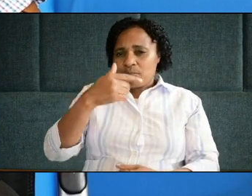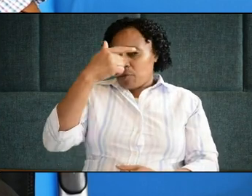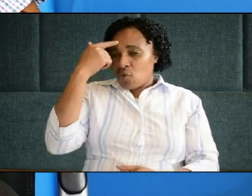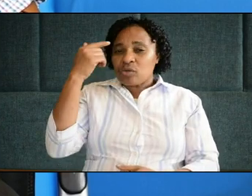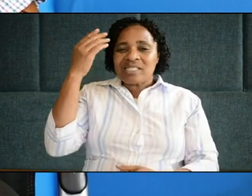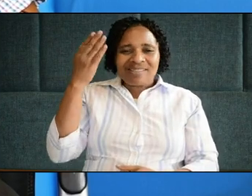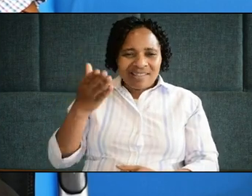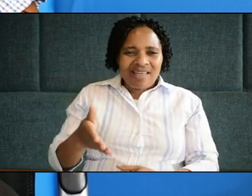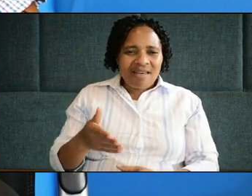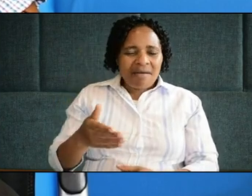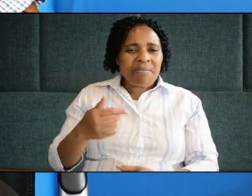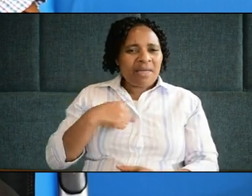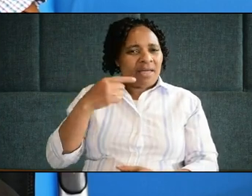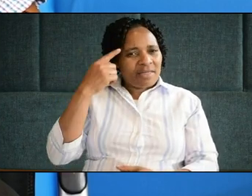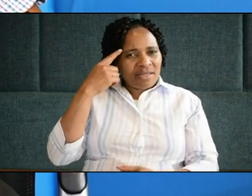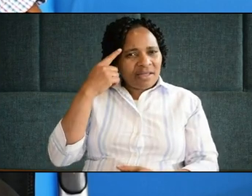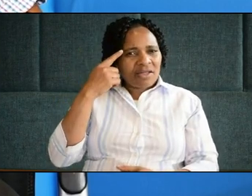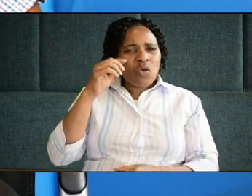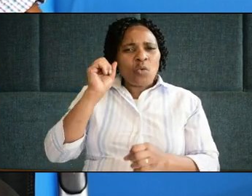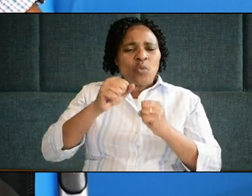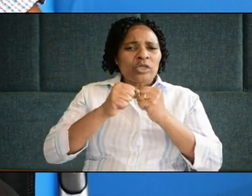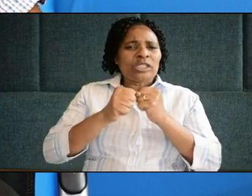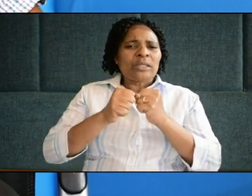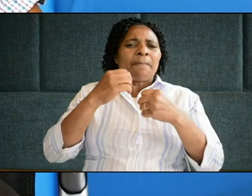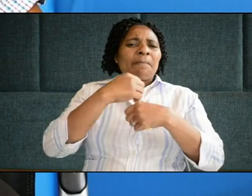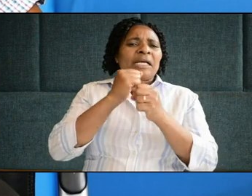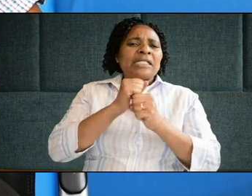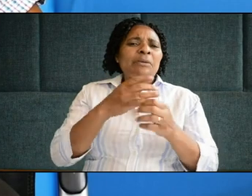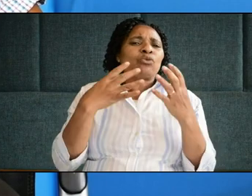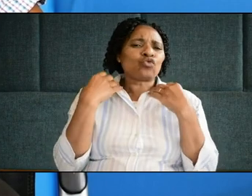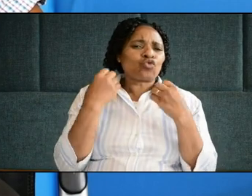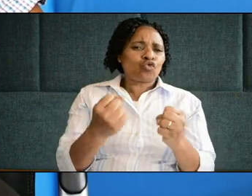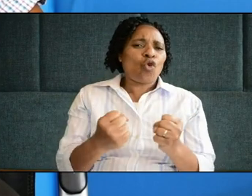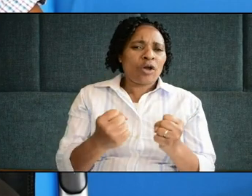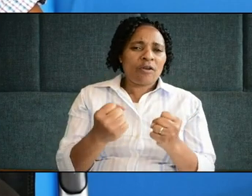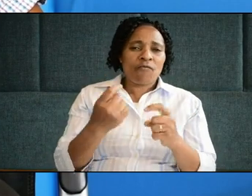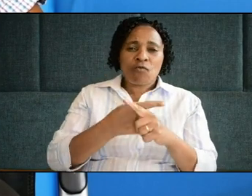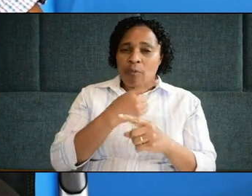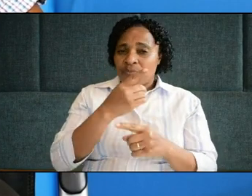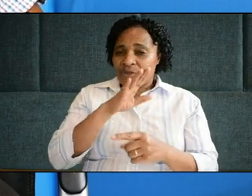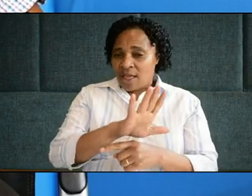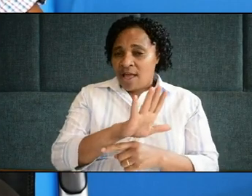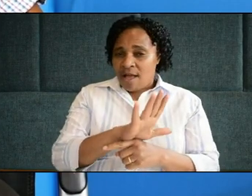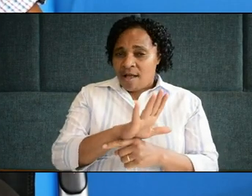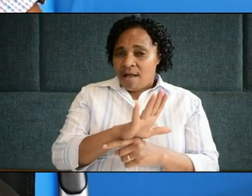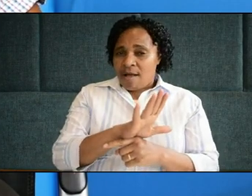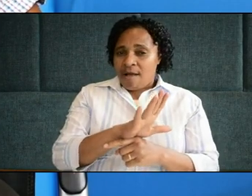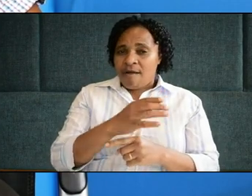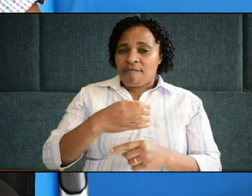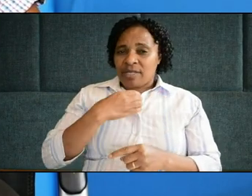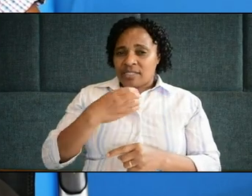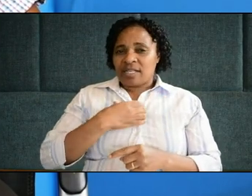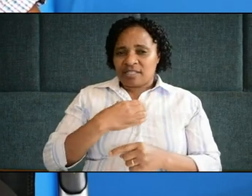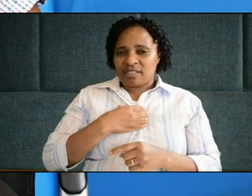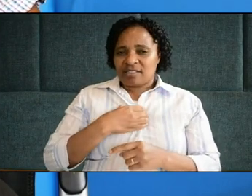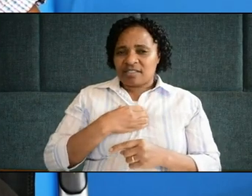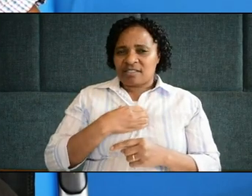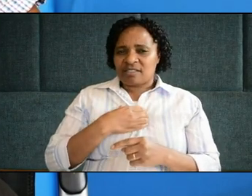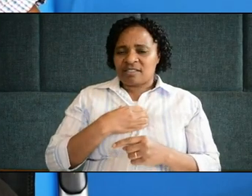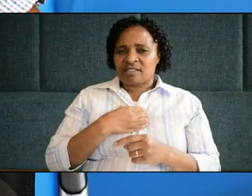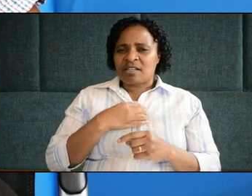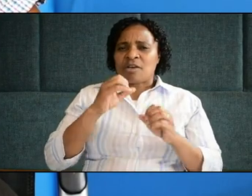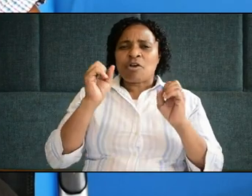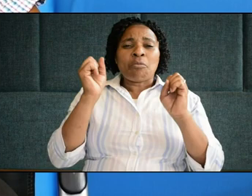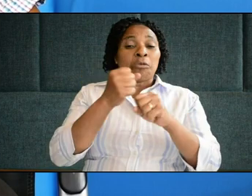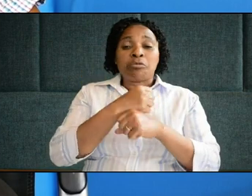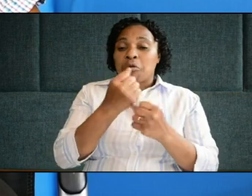there, I think what distinguished them from the strangers may not have even been